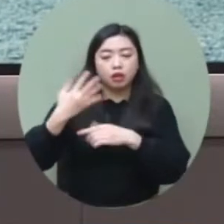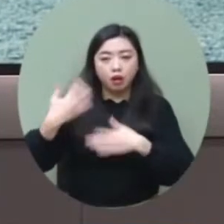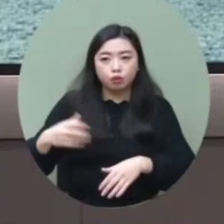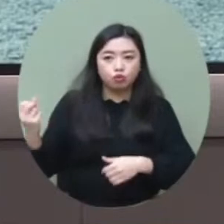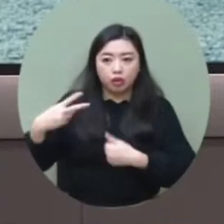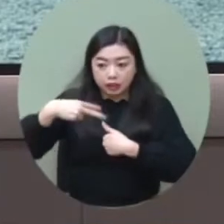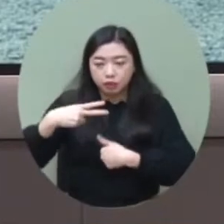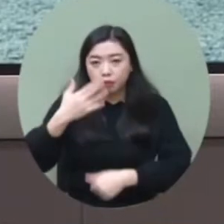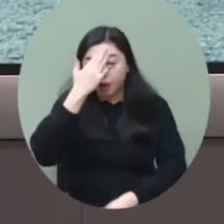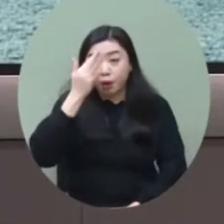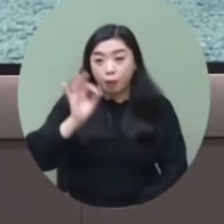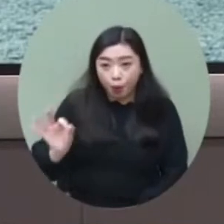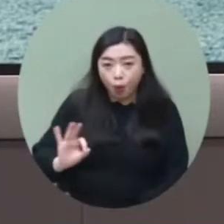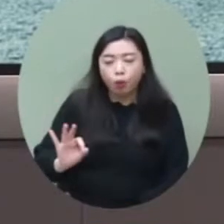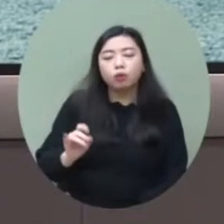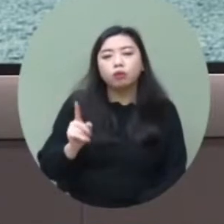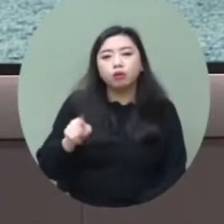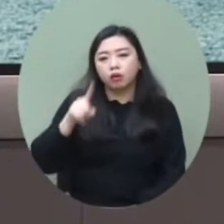negative,